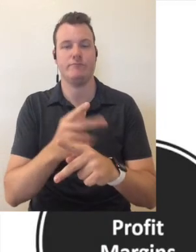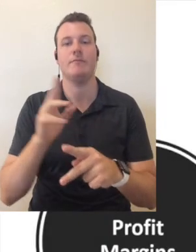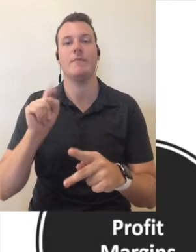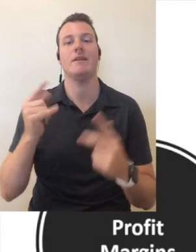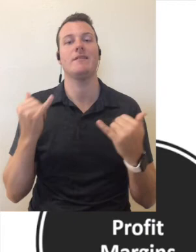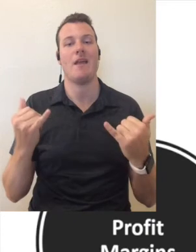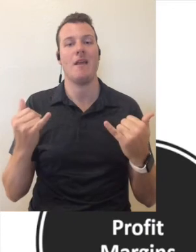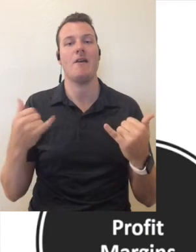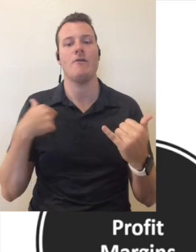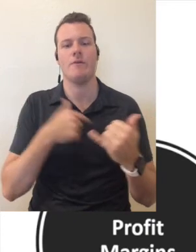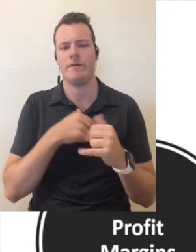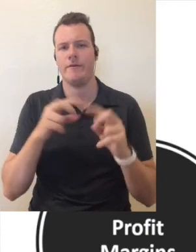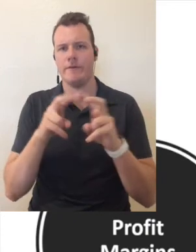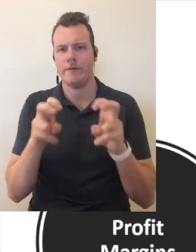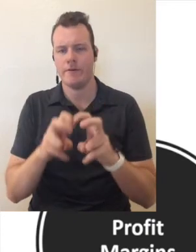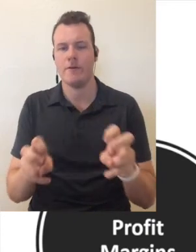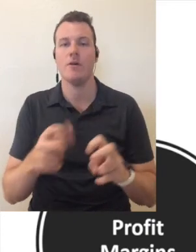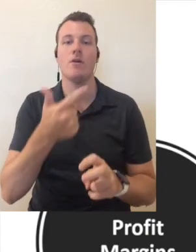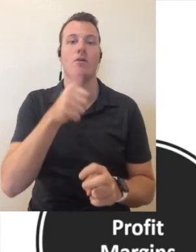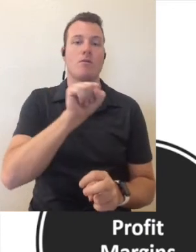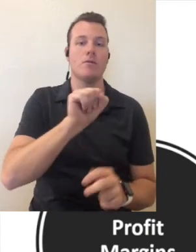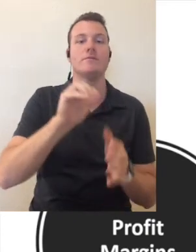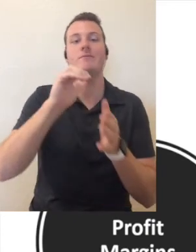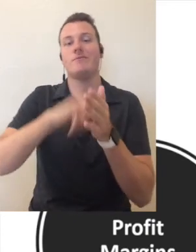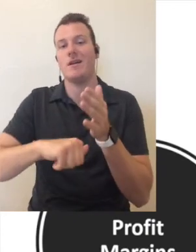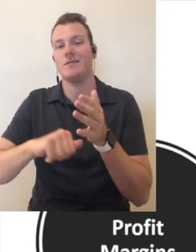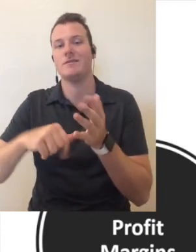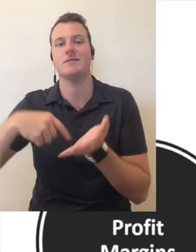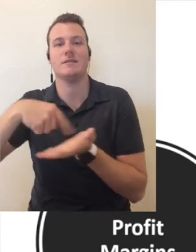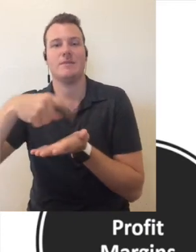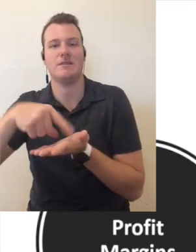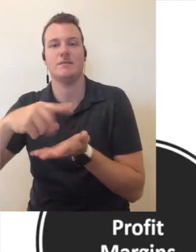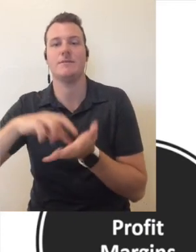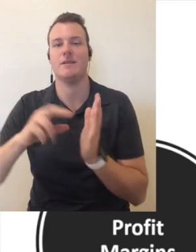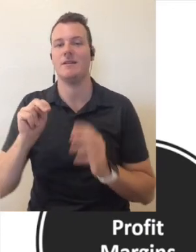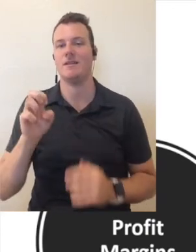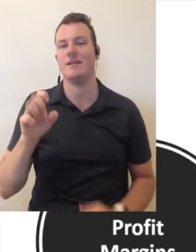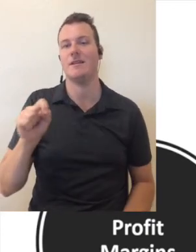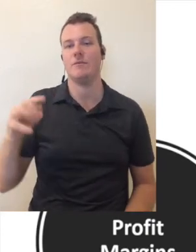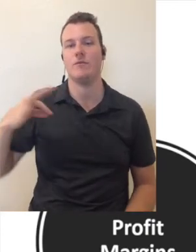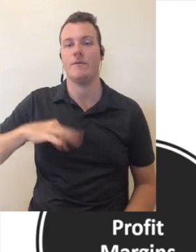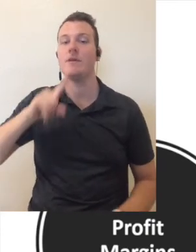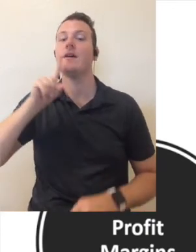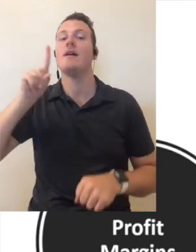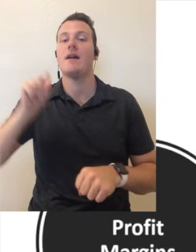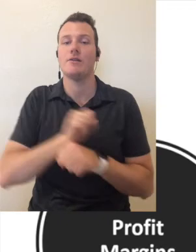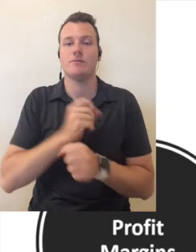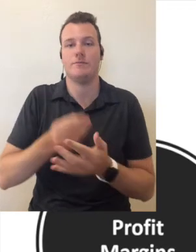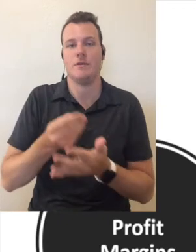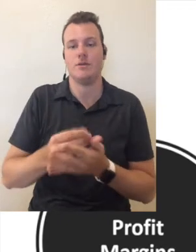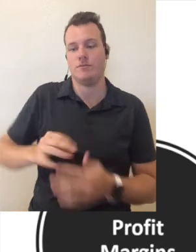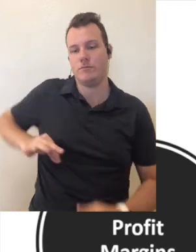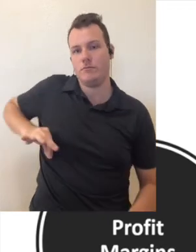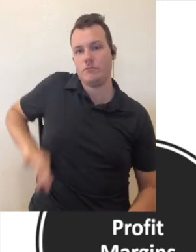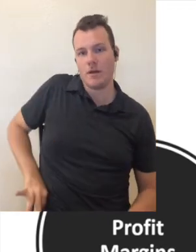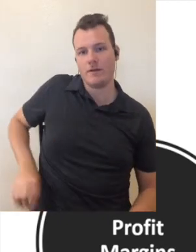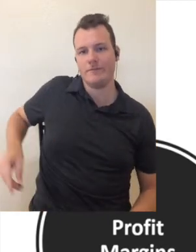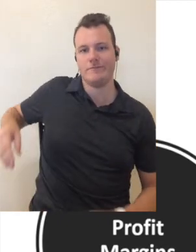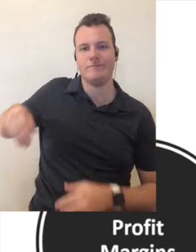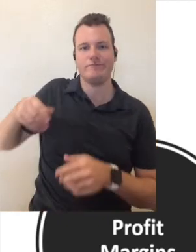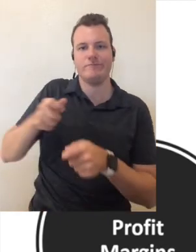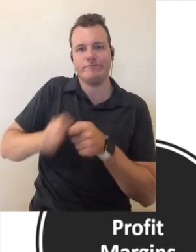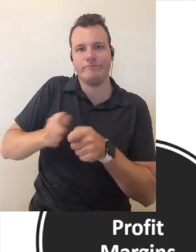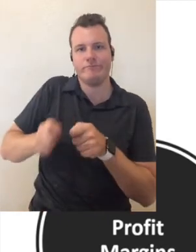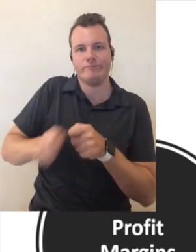This is the same calculation, but now we're looking at it from the gross minus the expenses. So we're looking at